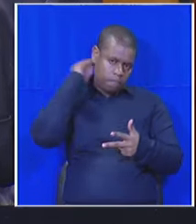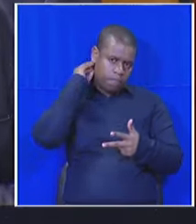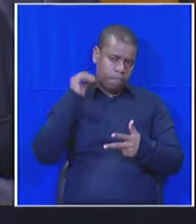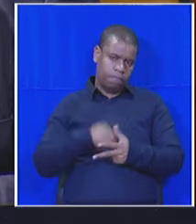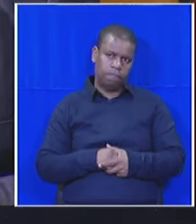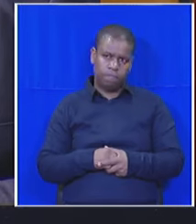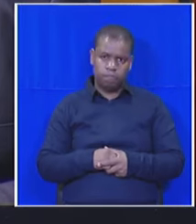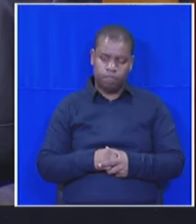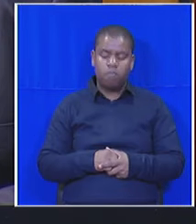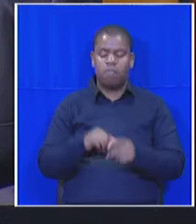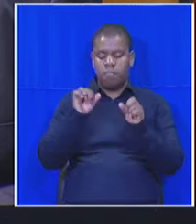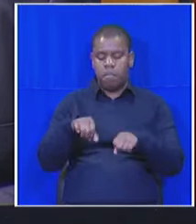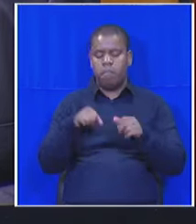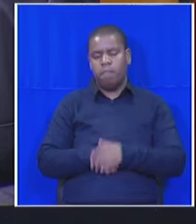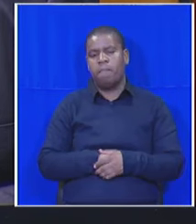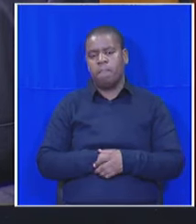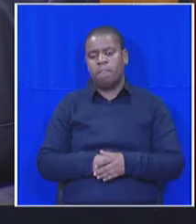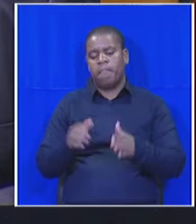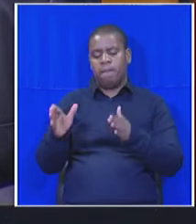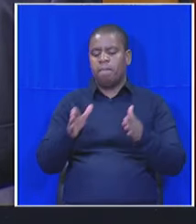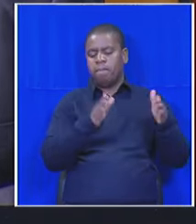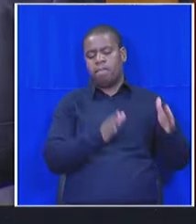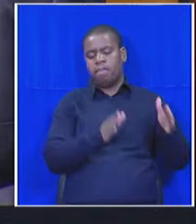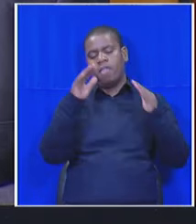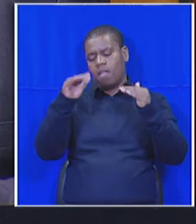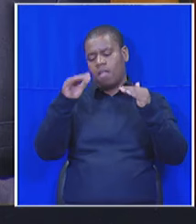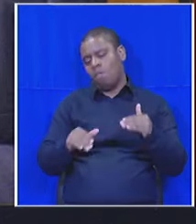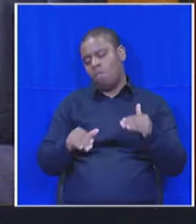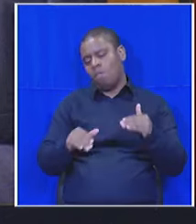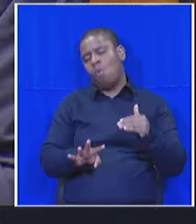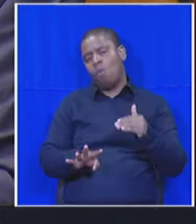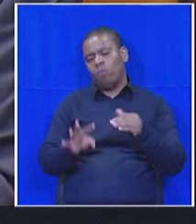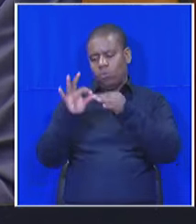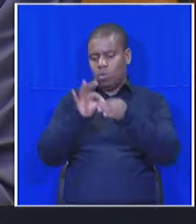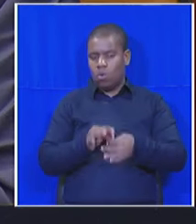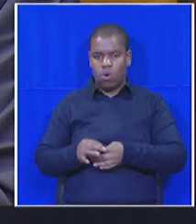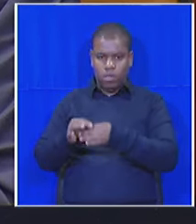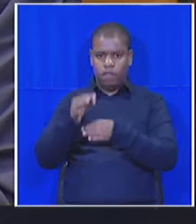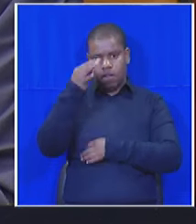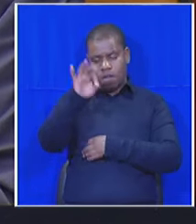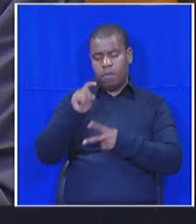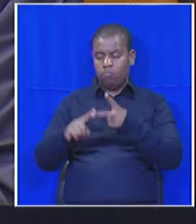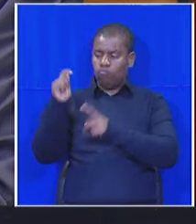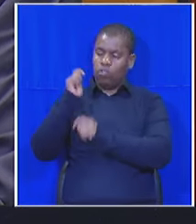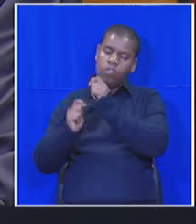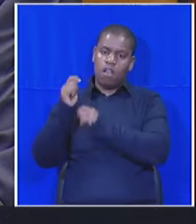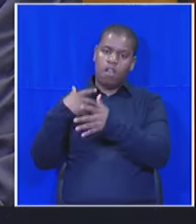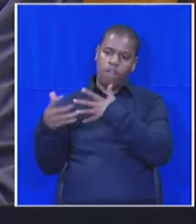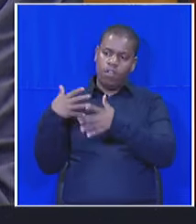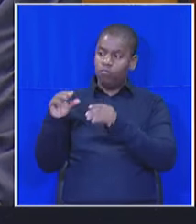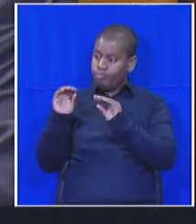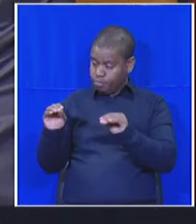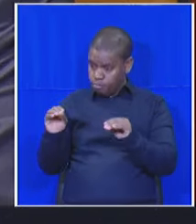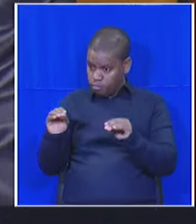The vote is therefore agreed to. I now put vote number 4, cooperative governance and traditional affairs. Are there any